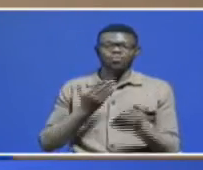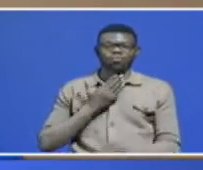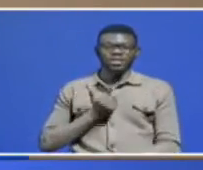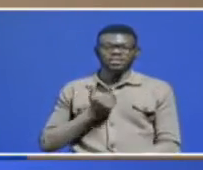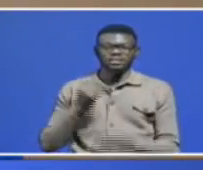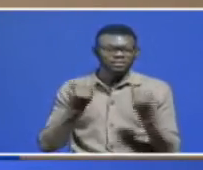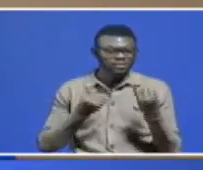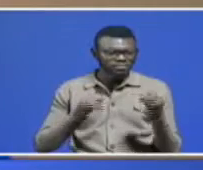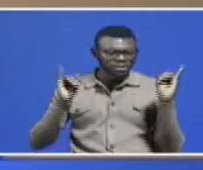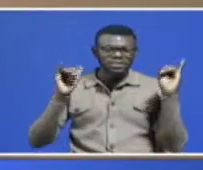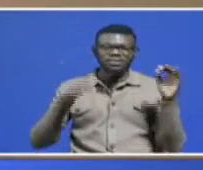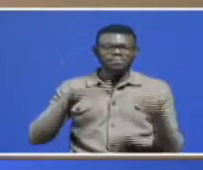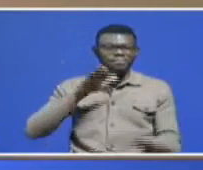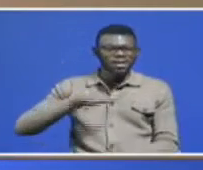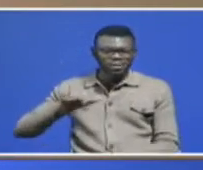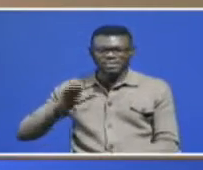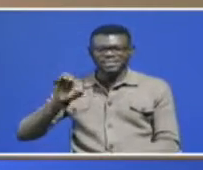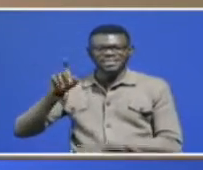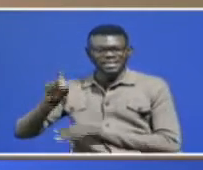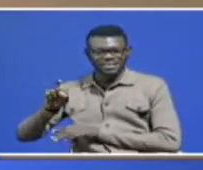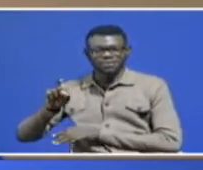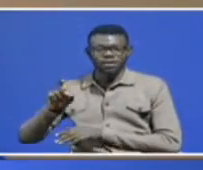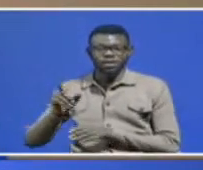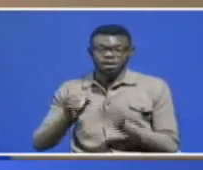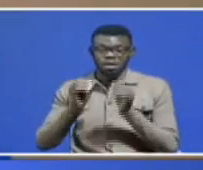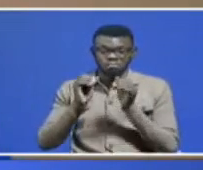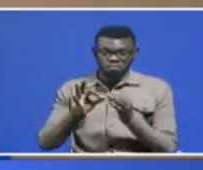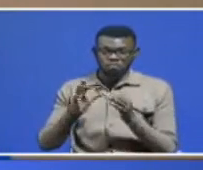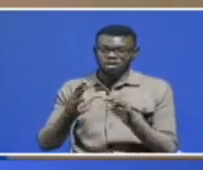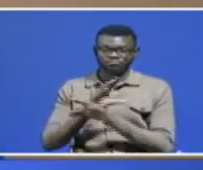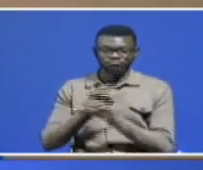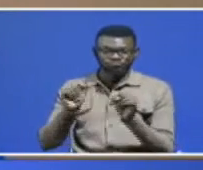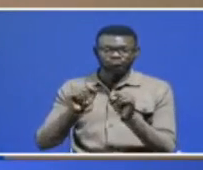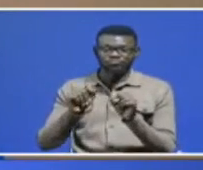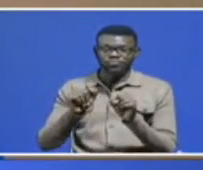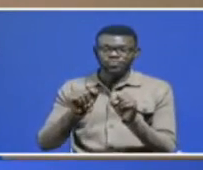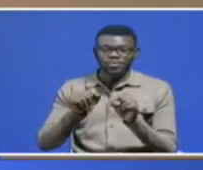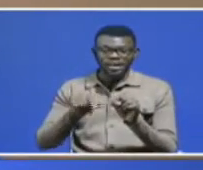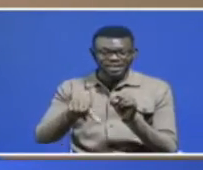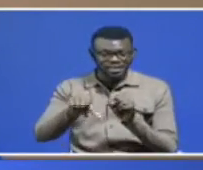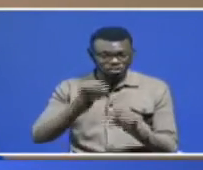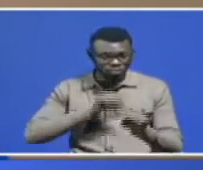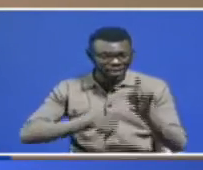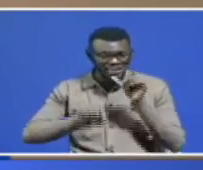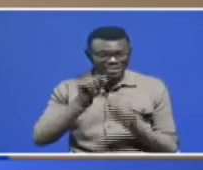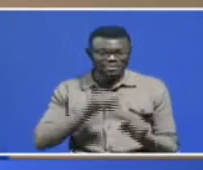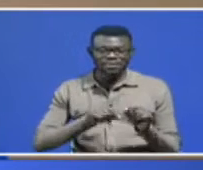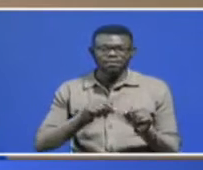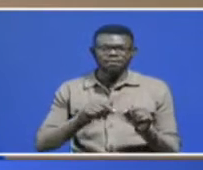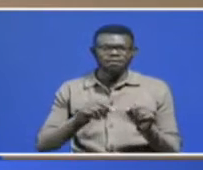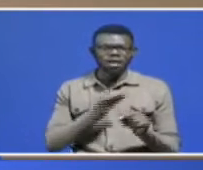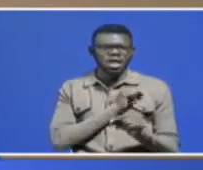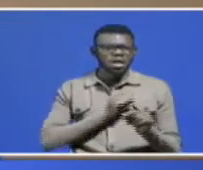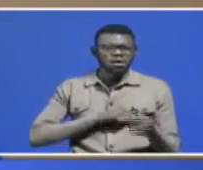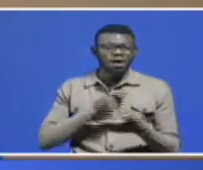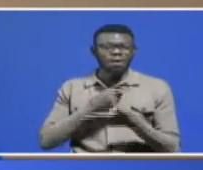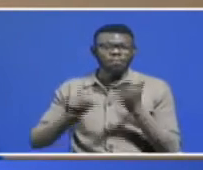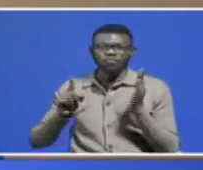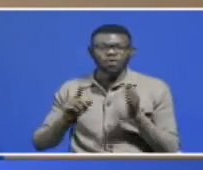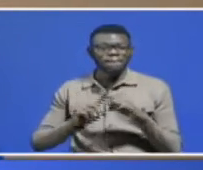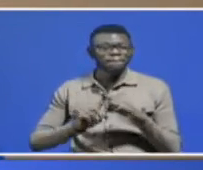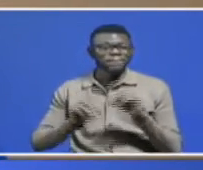executive, independent parliament. So if the president will nominate for approval of the Senate, and how many people have faith